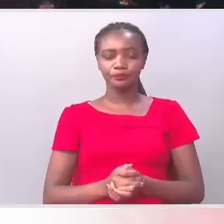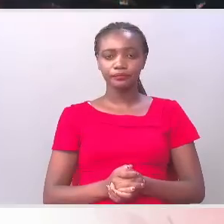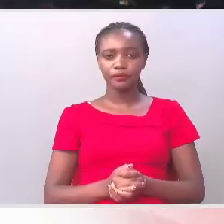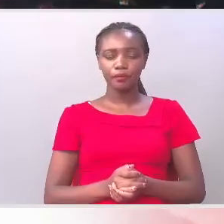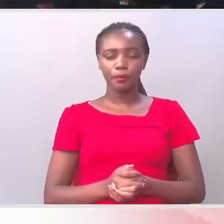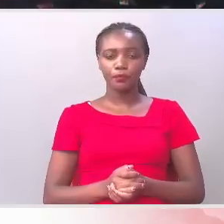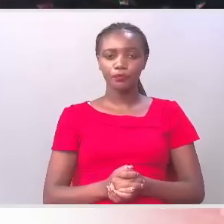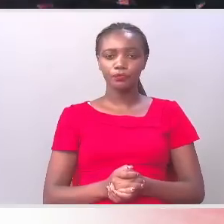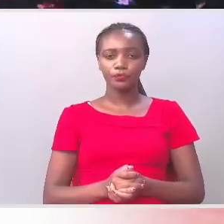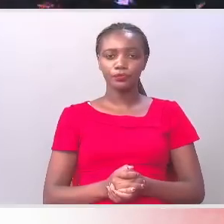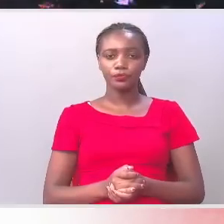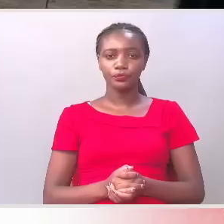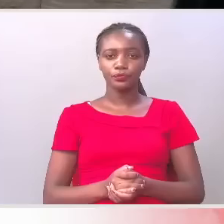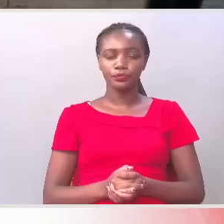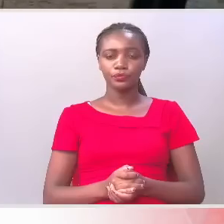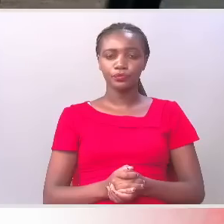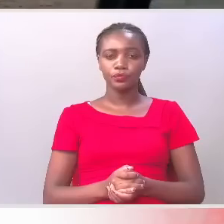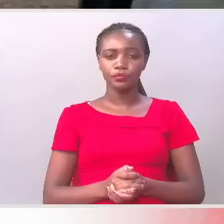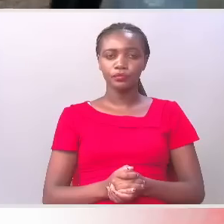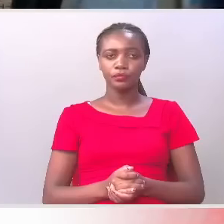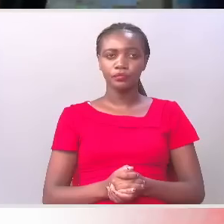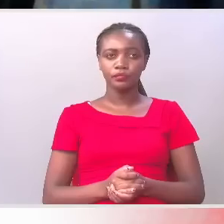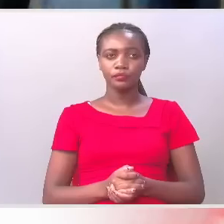the following report.